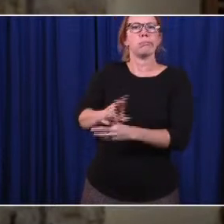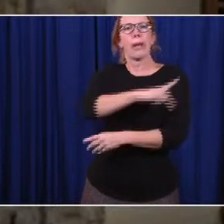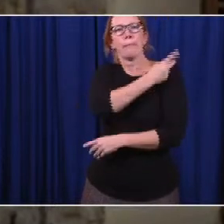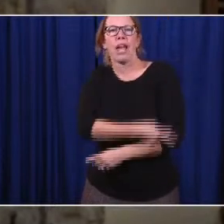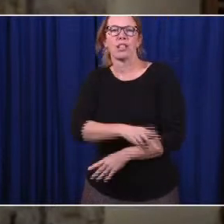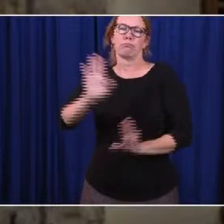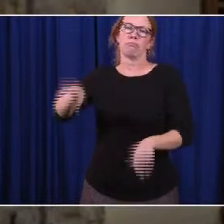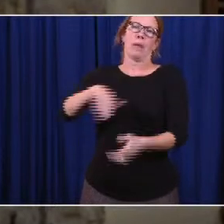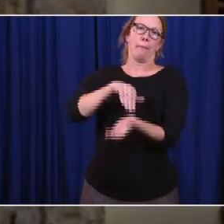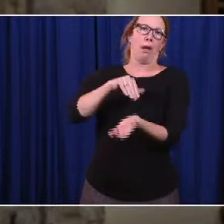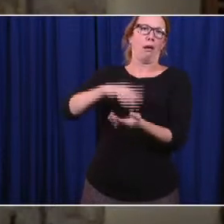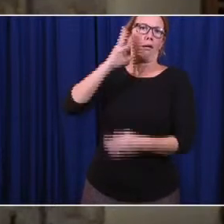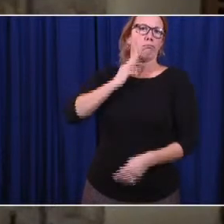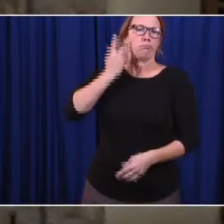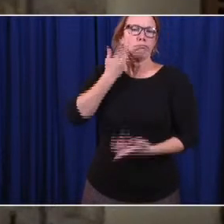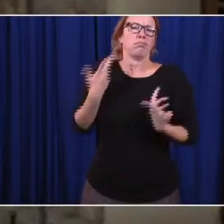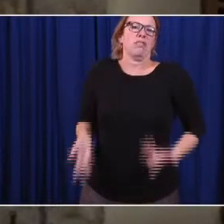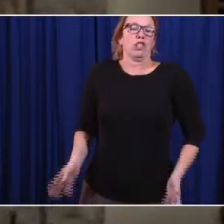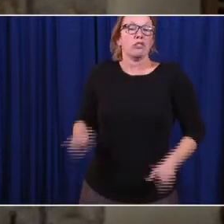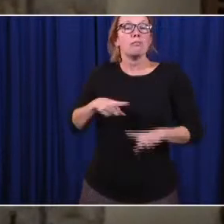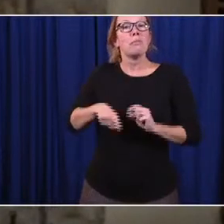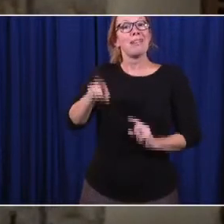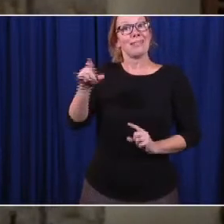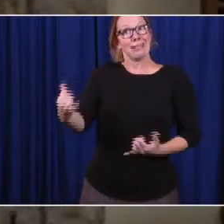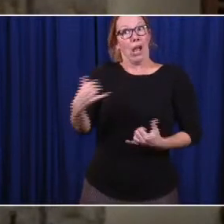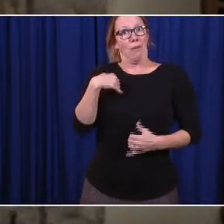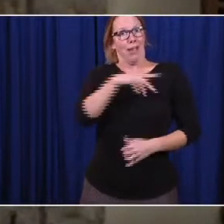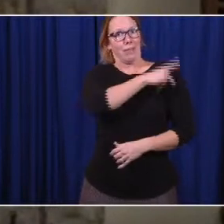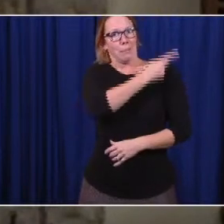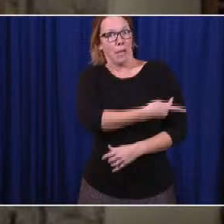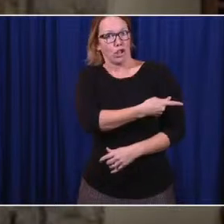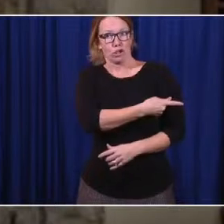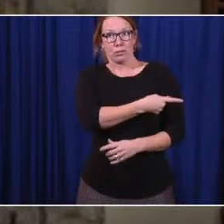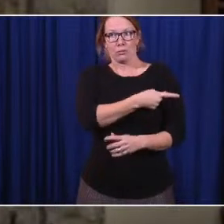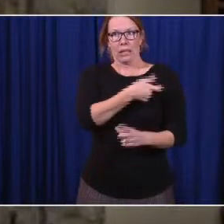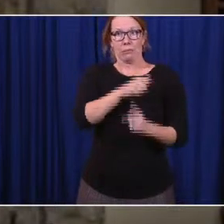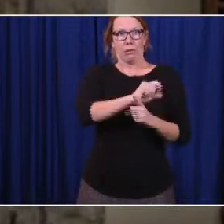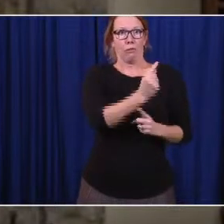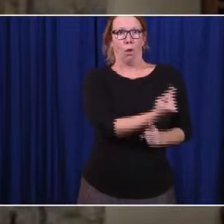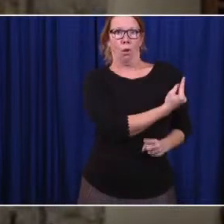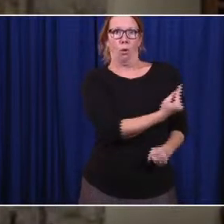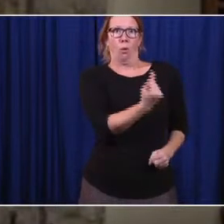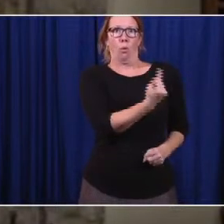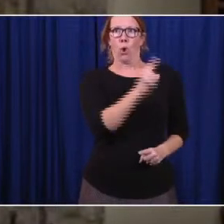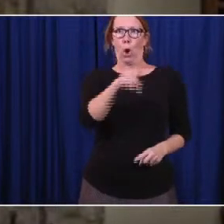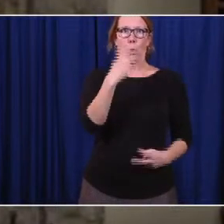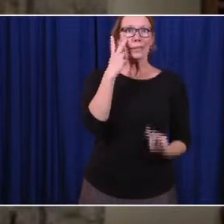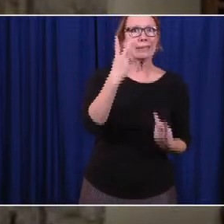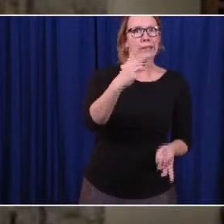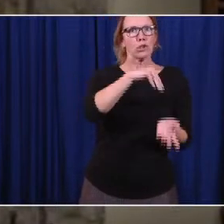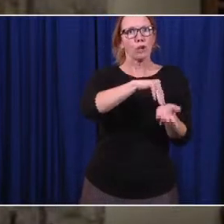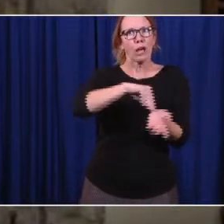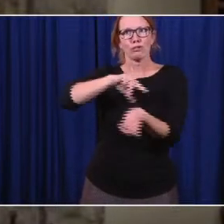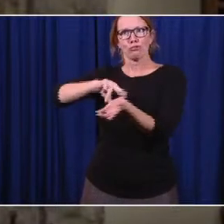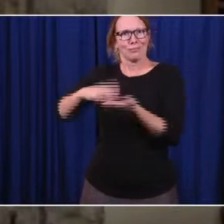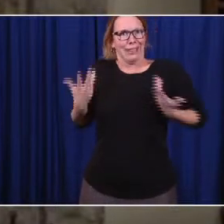but in this case, you have patients who can't see anybody besides you and the other people who are attending